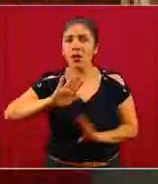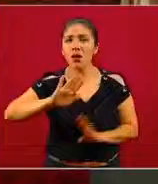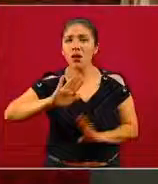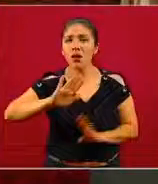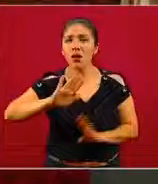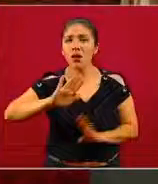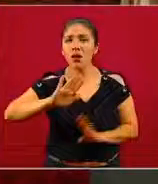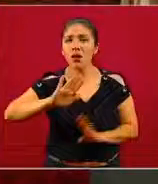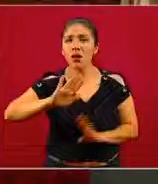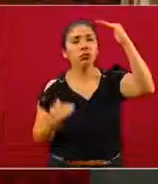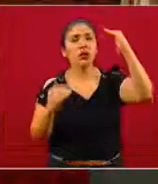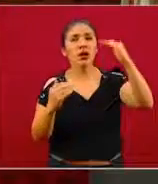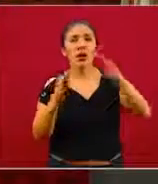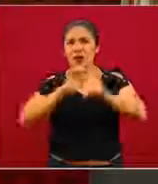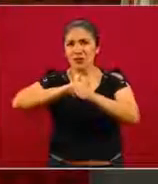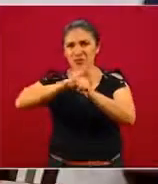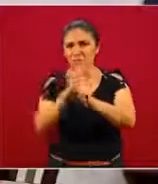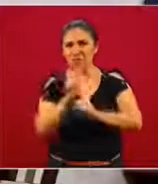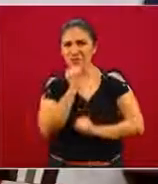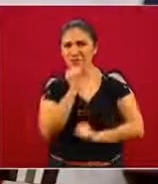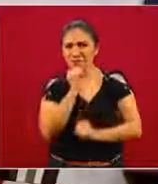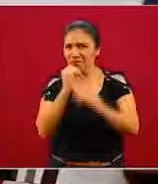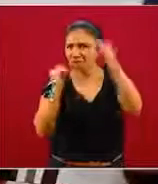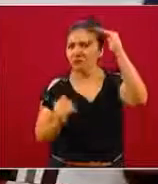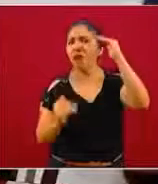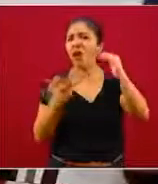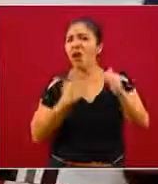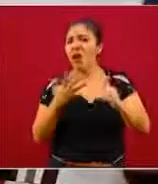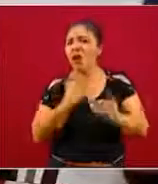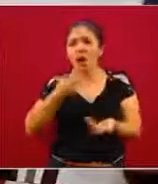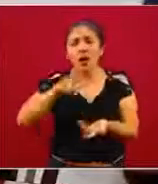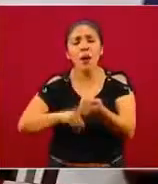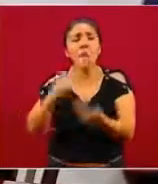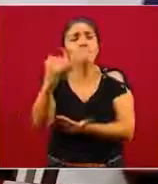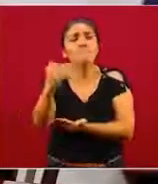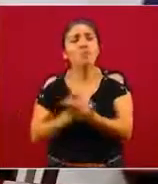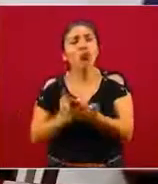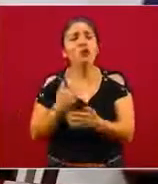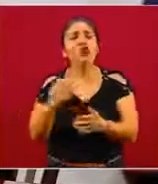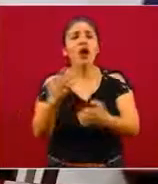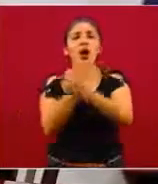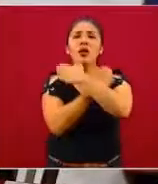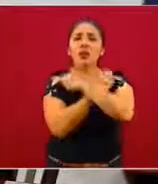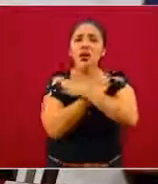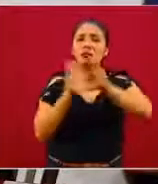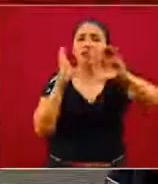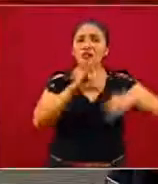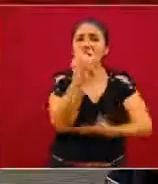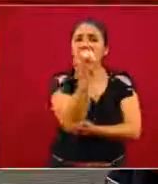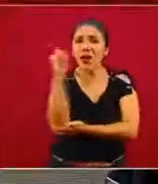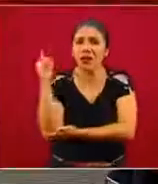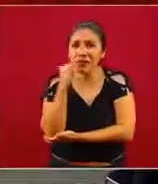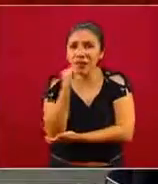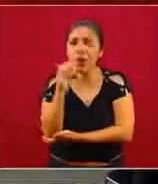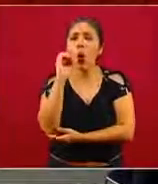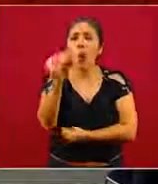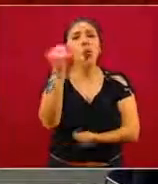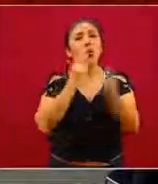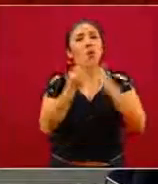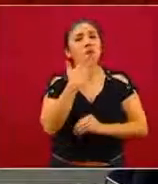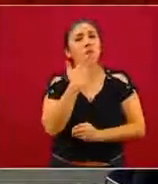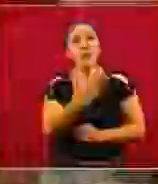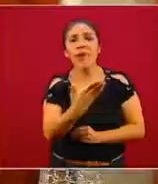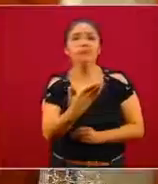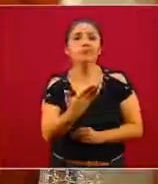have shown insufficiencies prior to the pandemic have less access to preschool education and